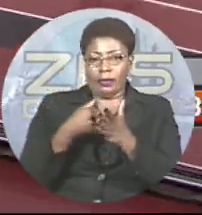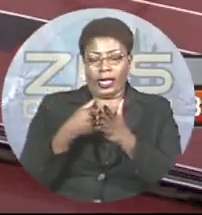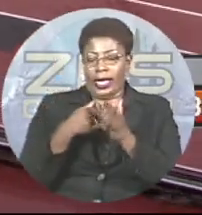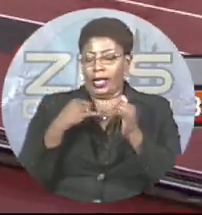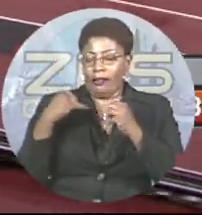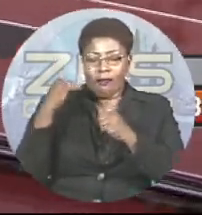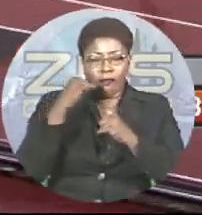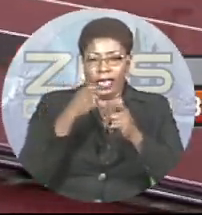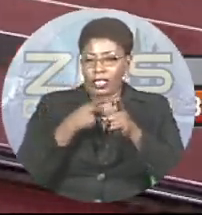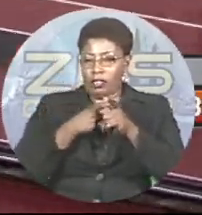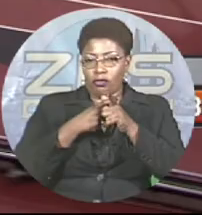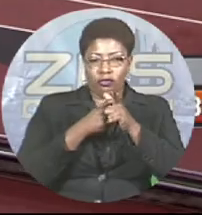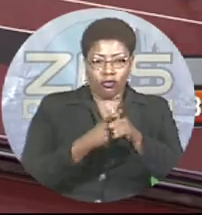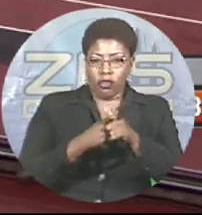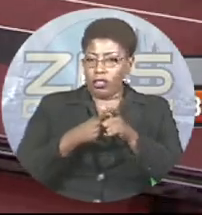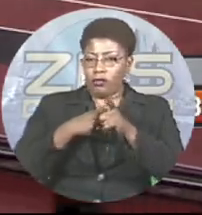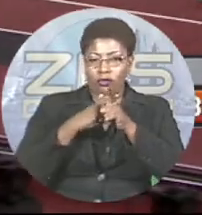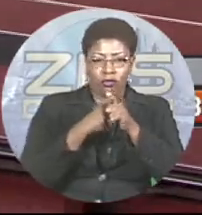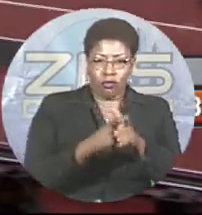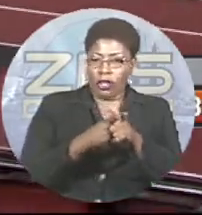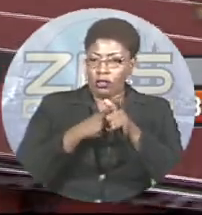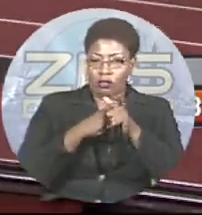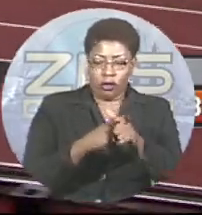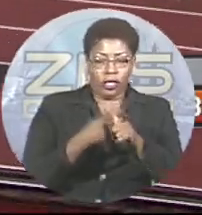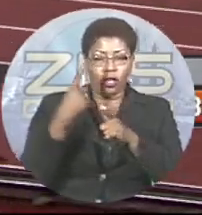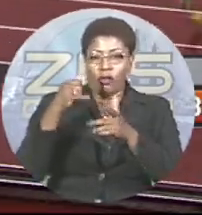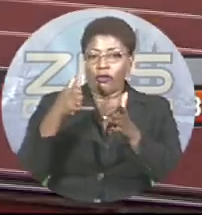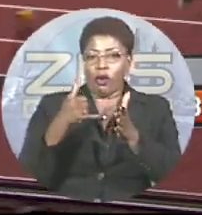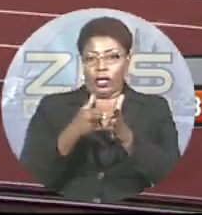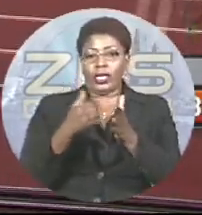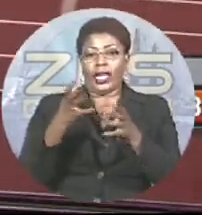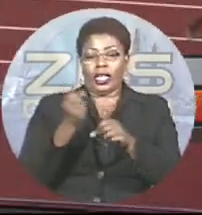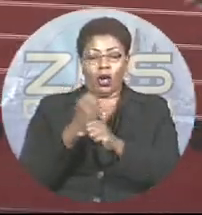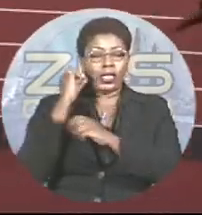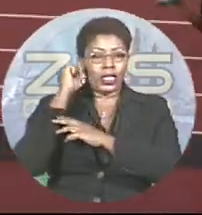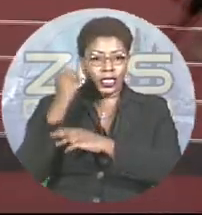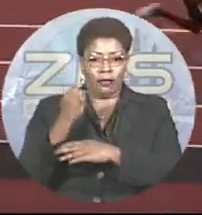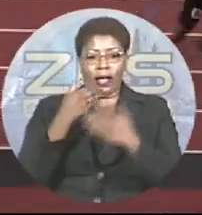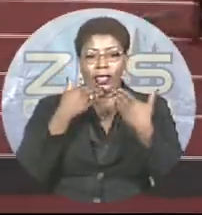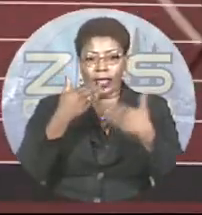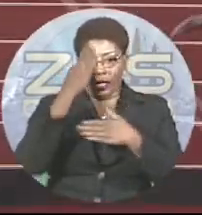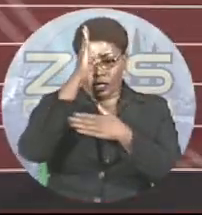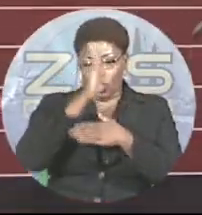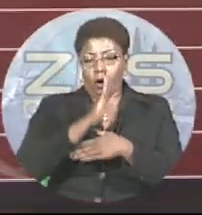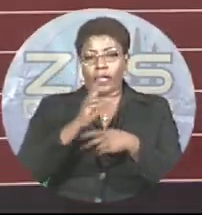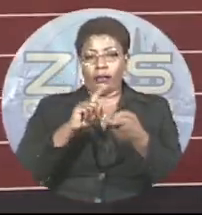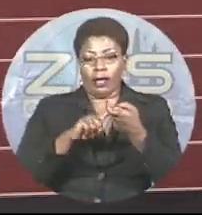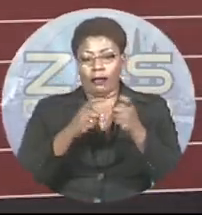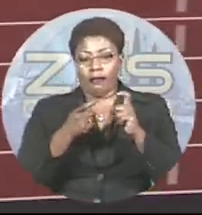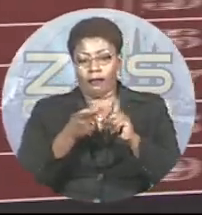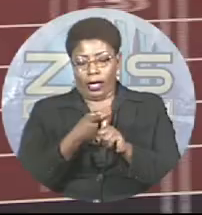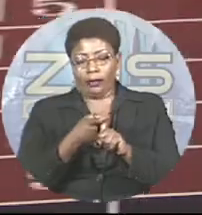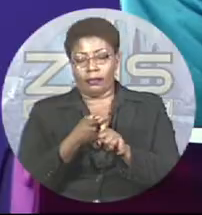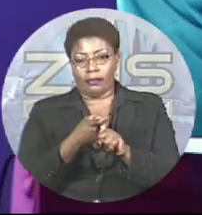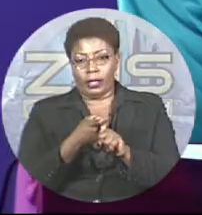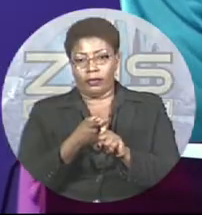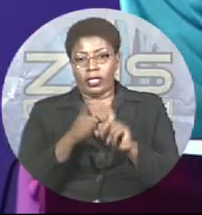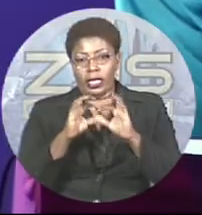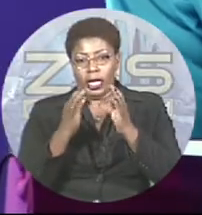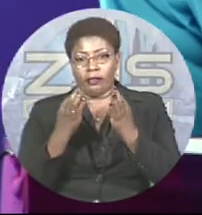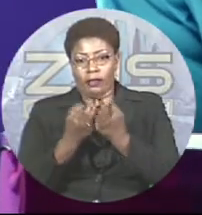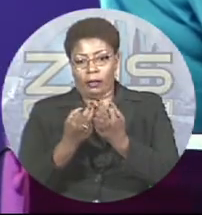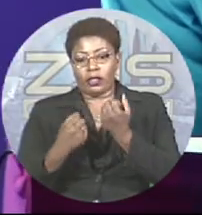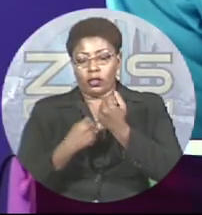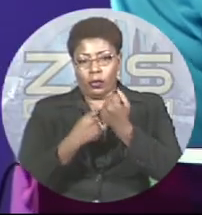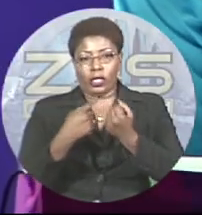it, and I got the silver, and I'm thankful to God, my coach, my family, my friends for supporting me so much, and